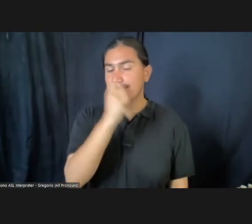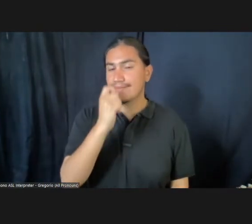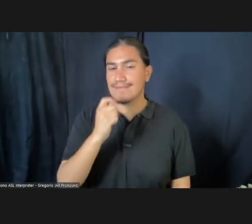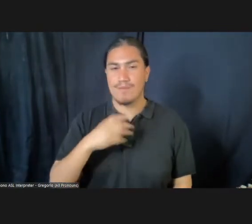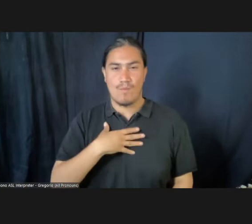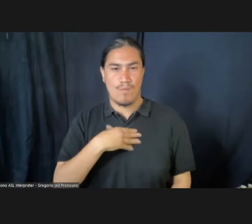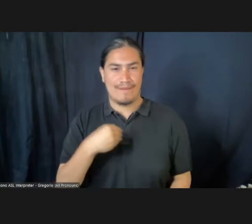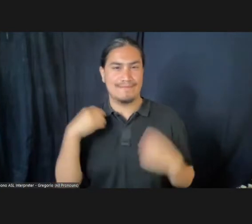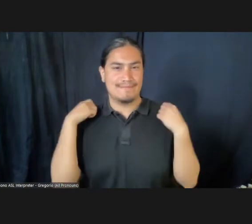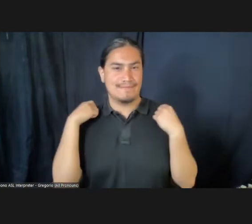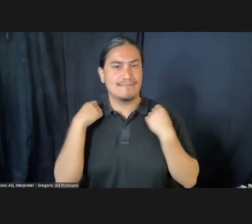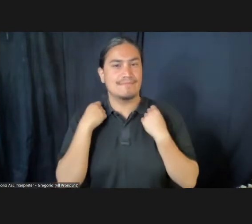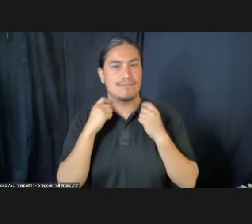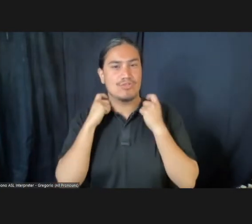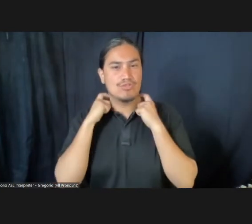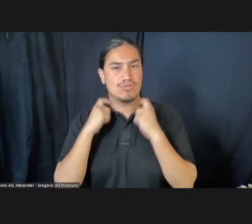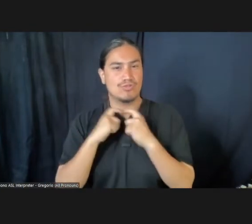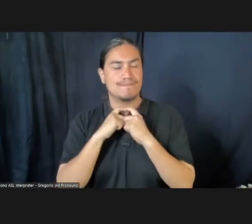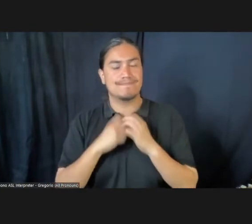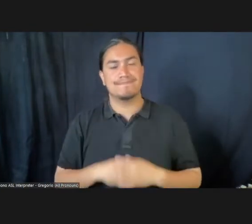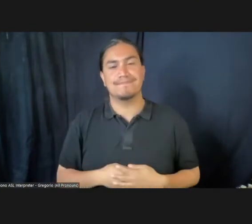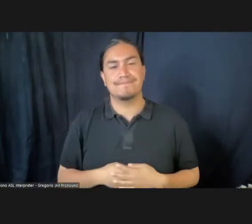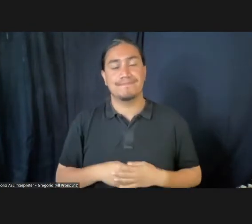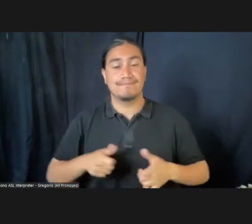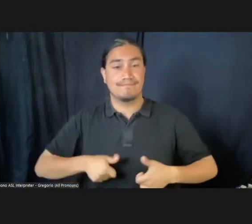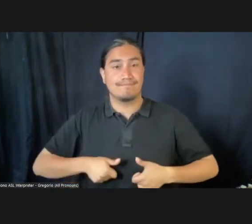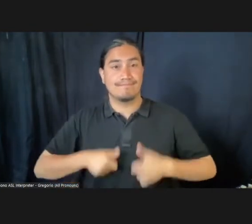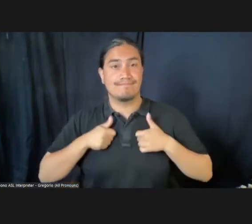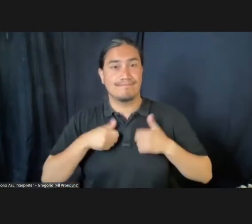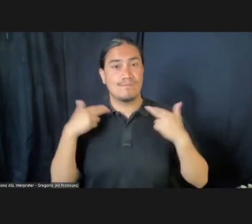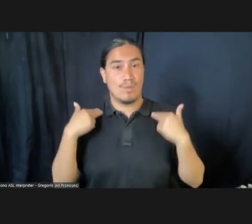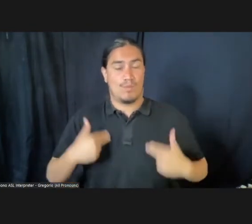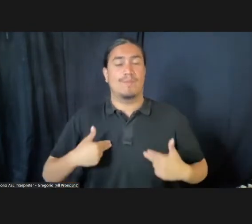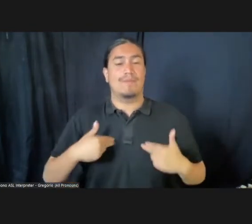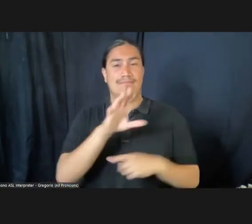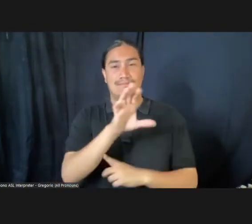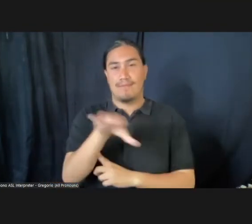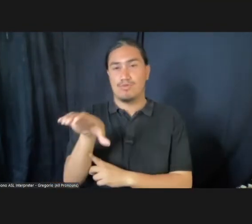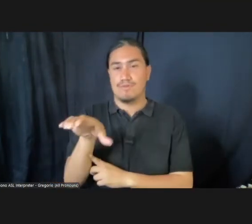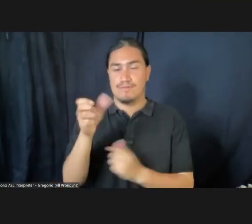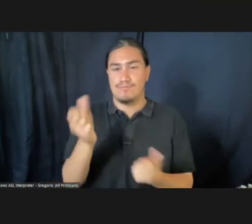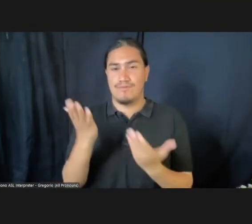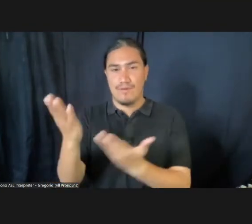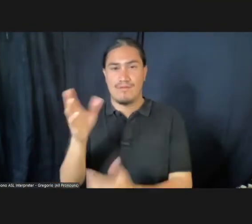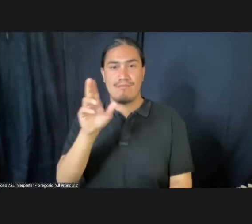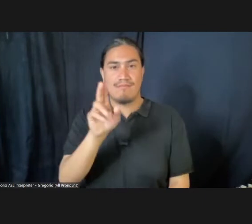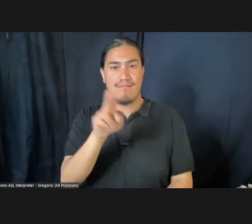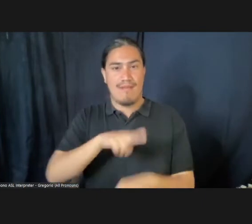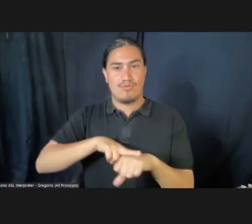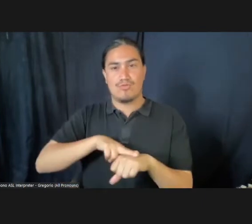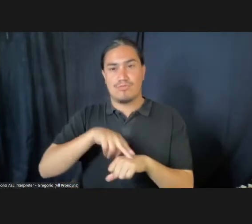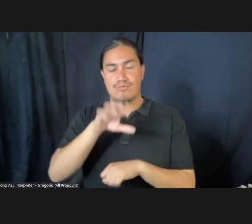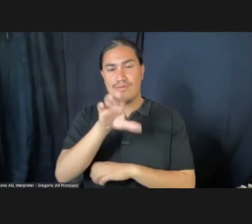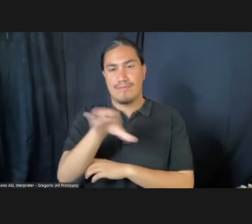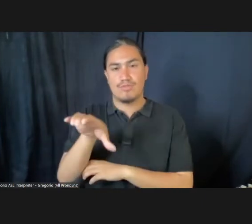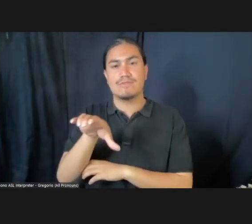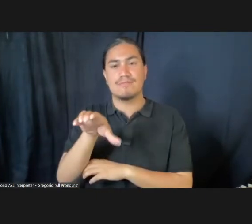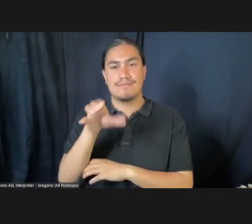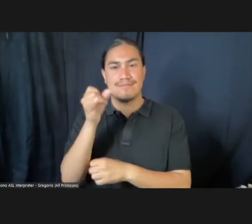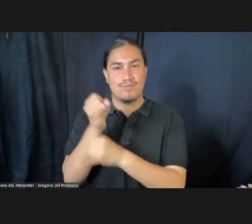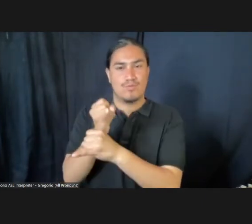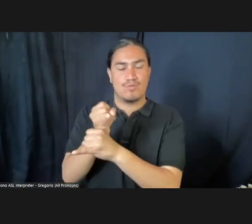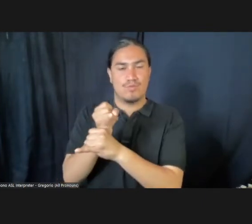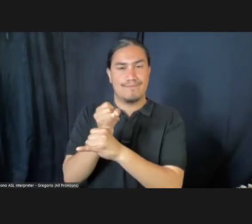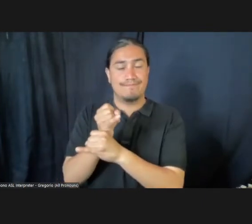collared shirt. Live human written captions are provided by the National Captioning Institute.